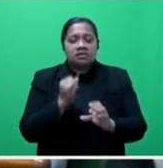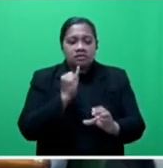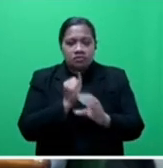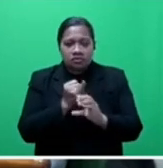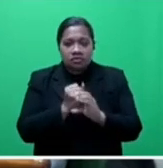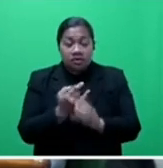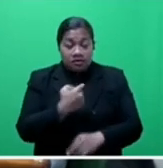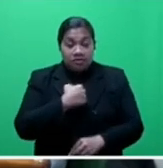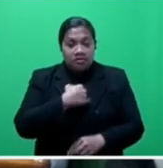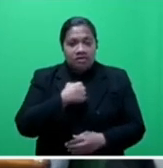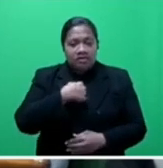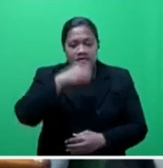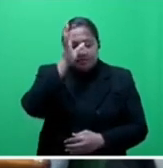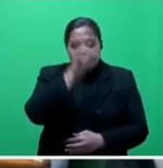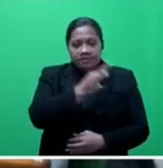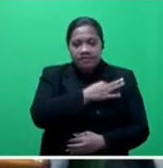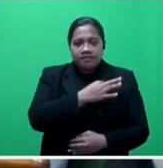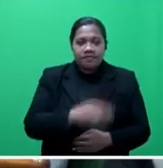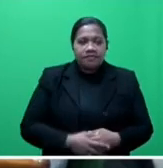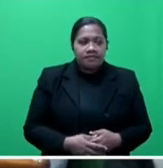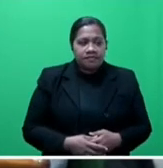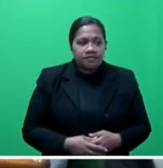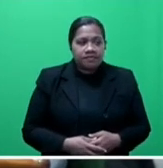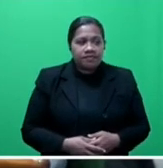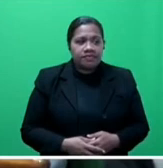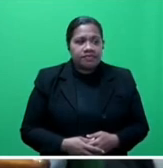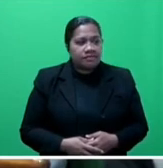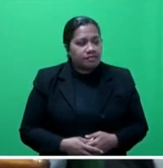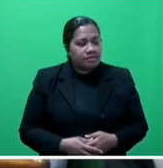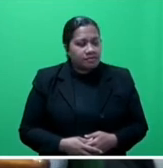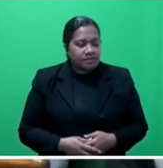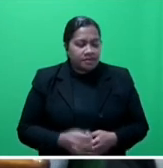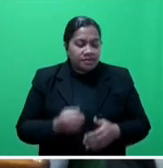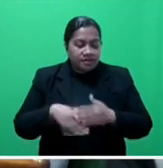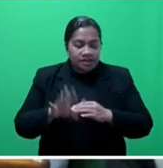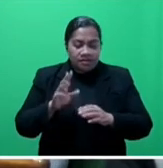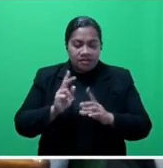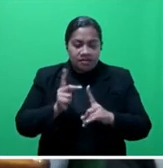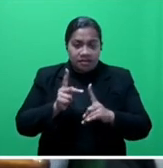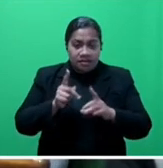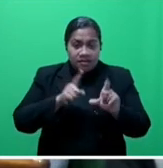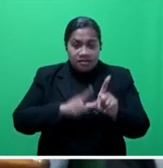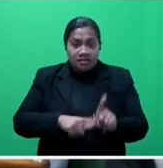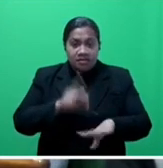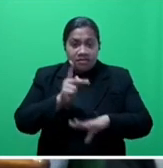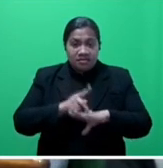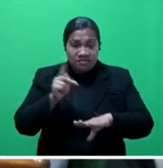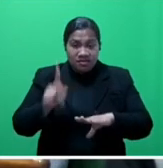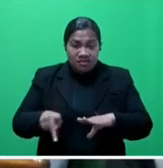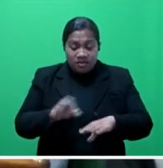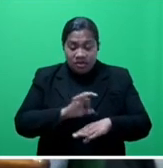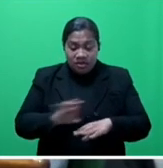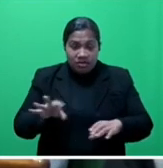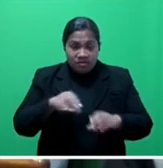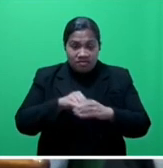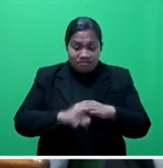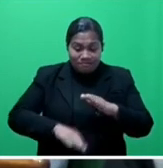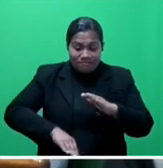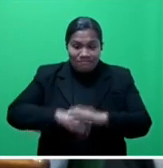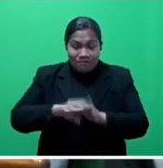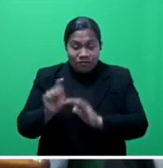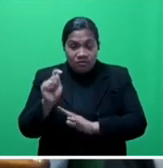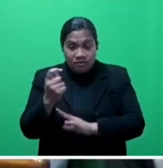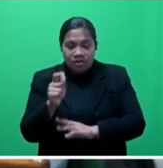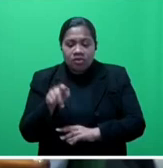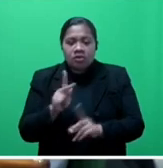I believe not completing one's elected political years in Parliament is the ultimate crime for leaders